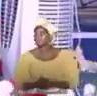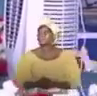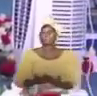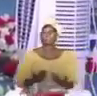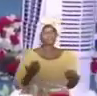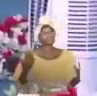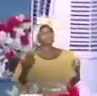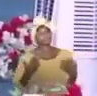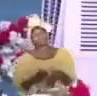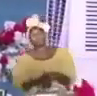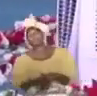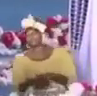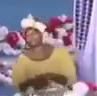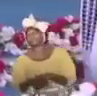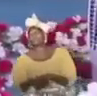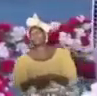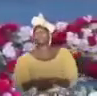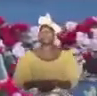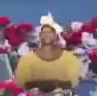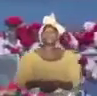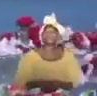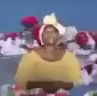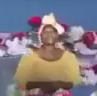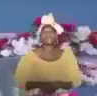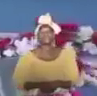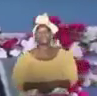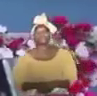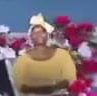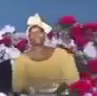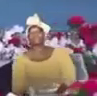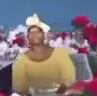and I will ever praise you.